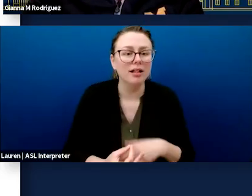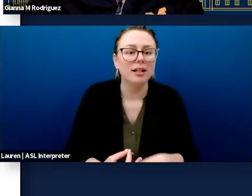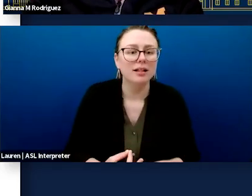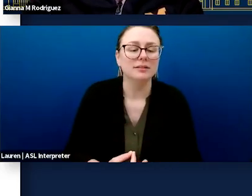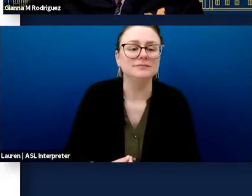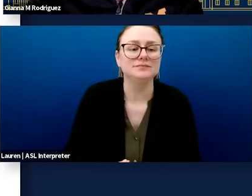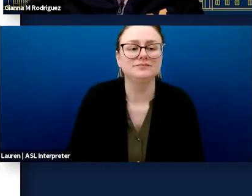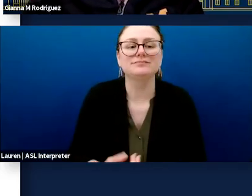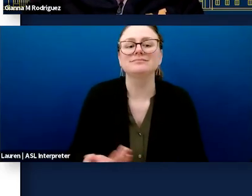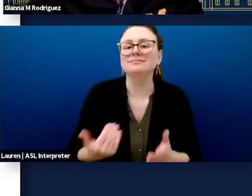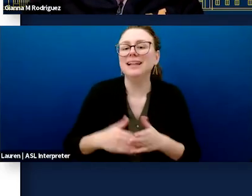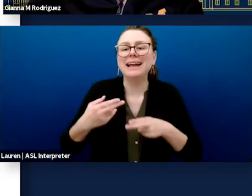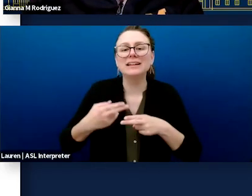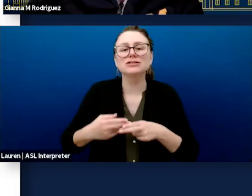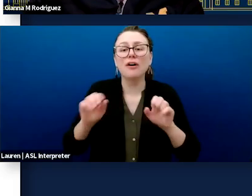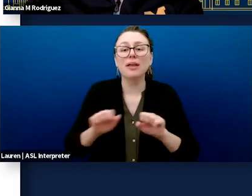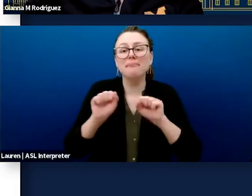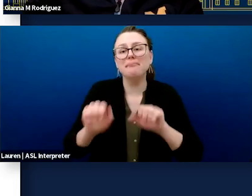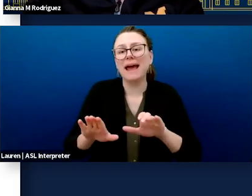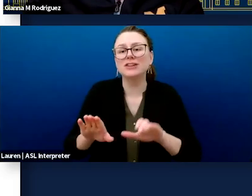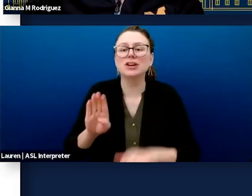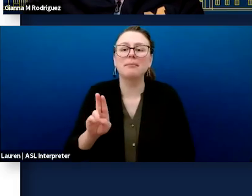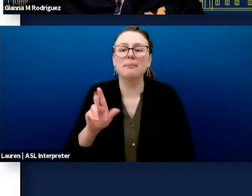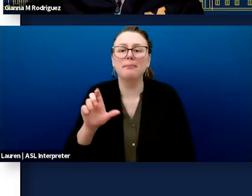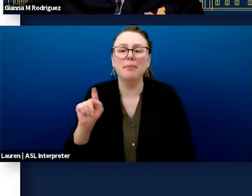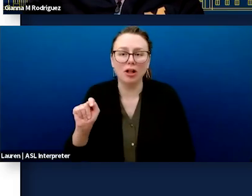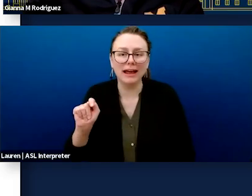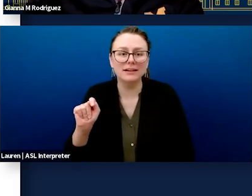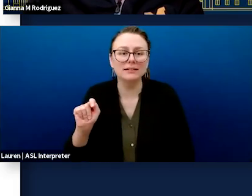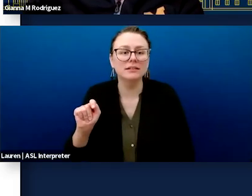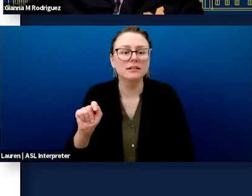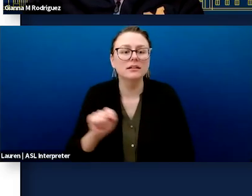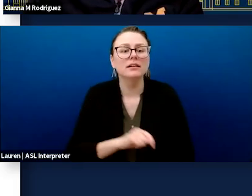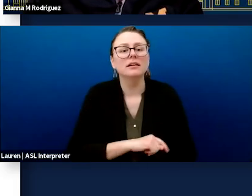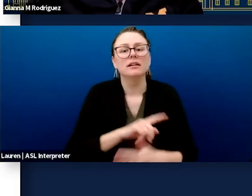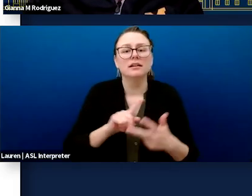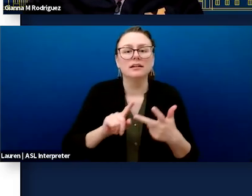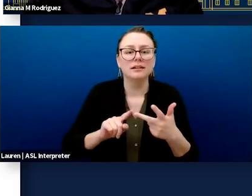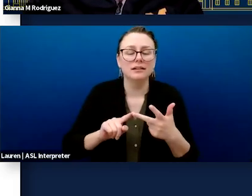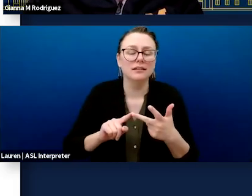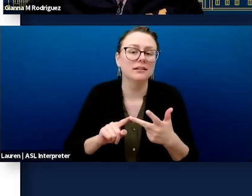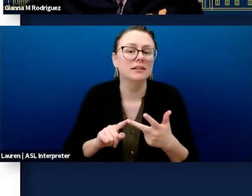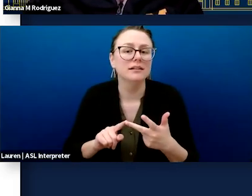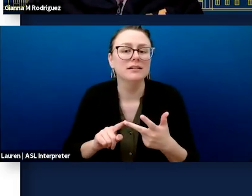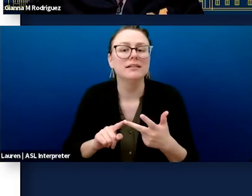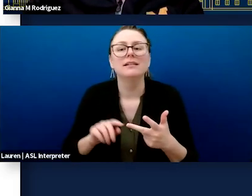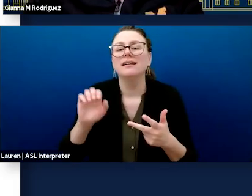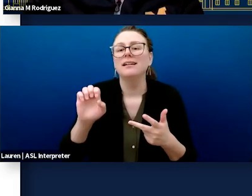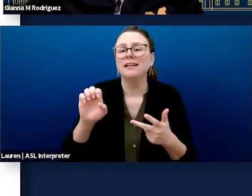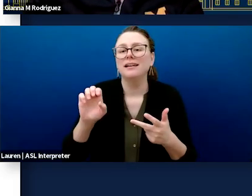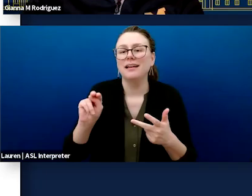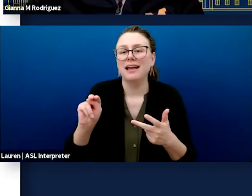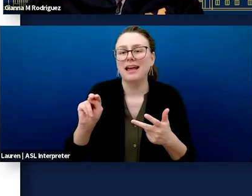again, this is called the magic bullet suppository. And then the docusate mini enemas, or what you call the enemies mini